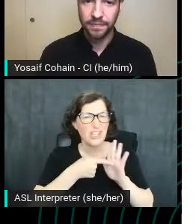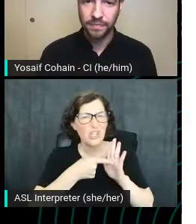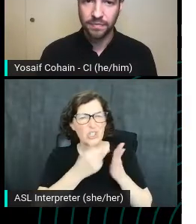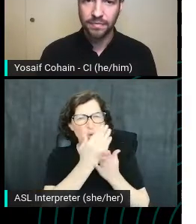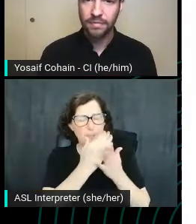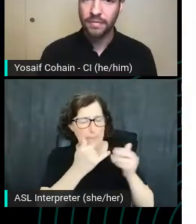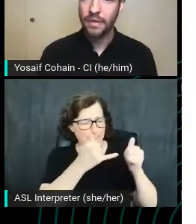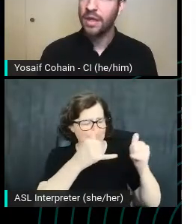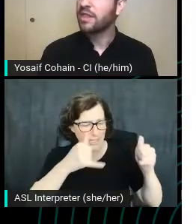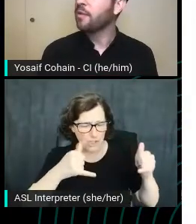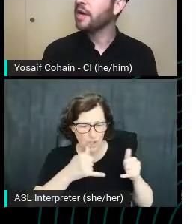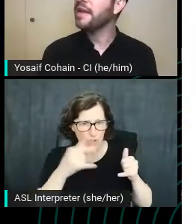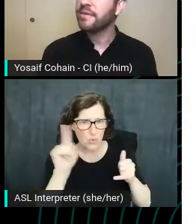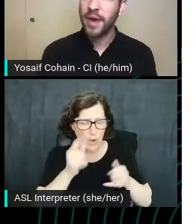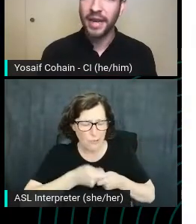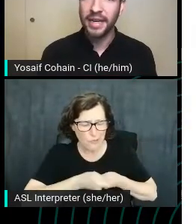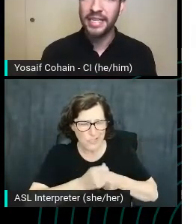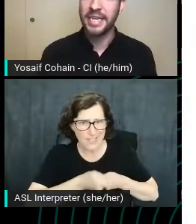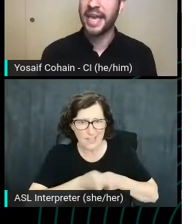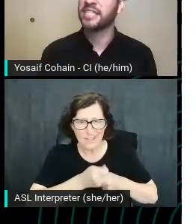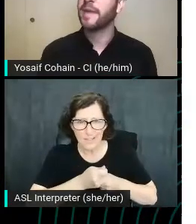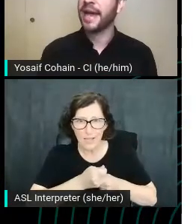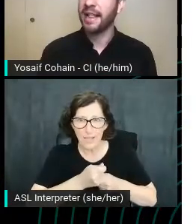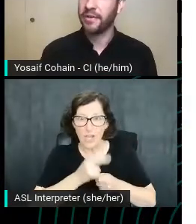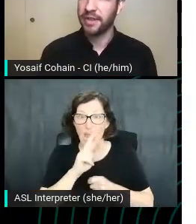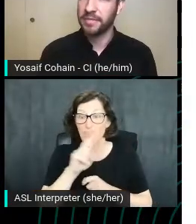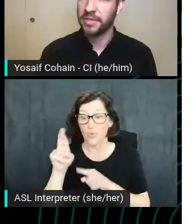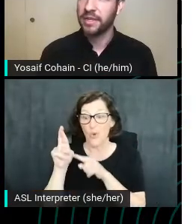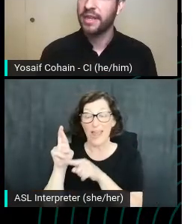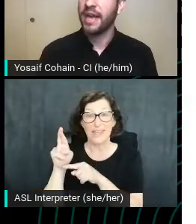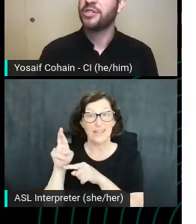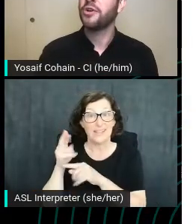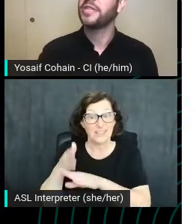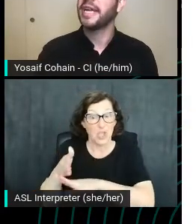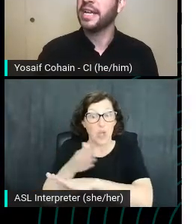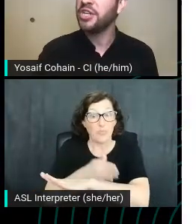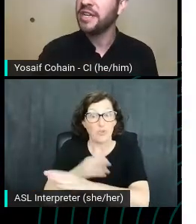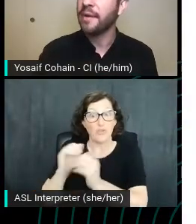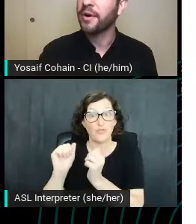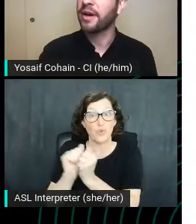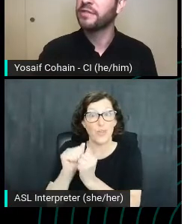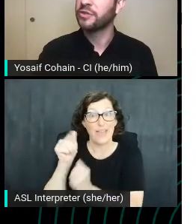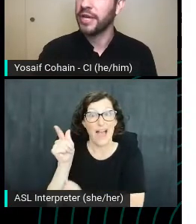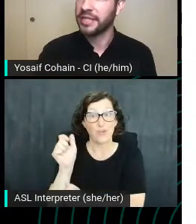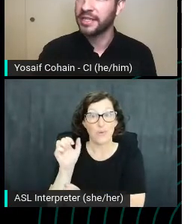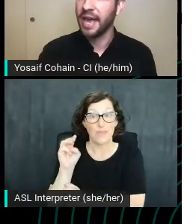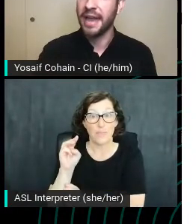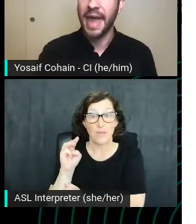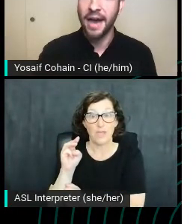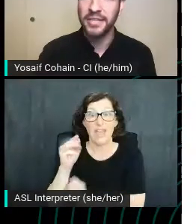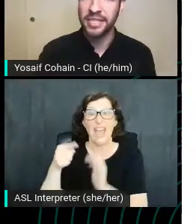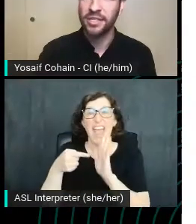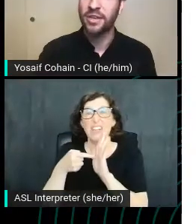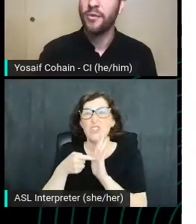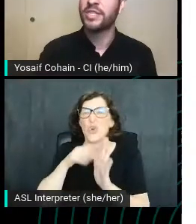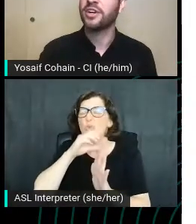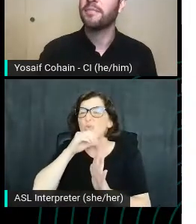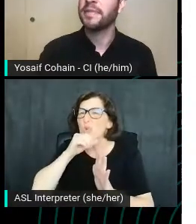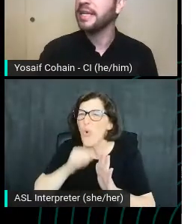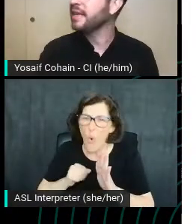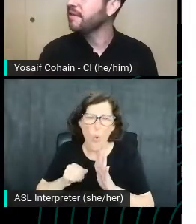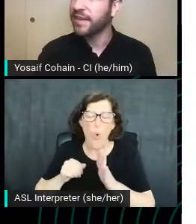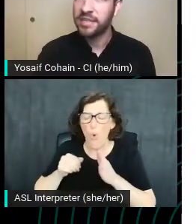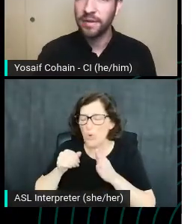excavating. The one on the right is enhanced by algorithms and shows an ancient network of streets and houses which